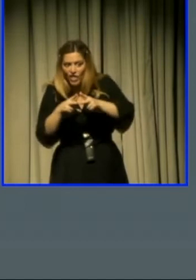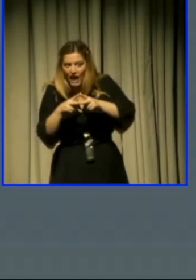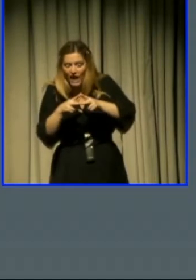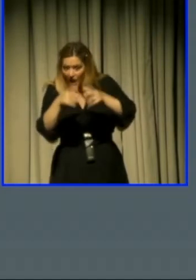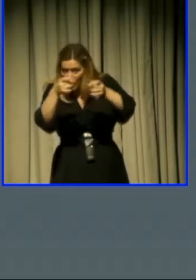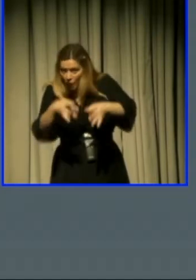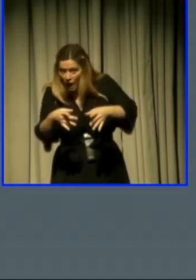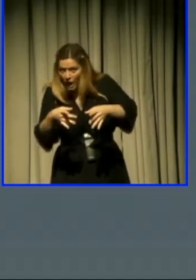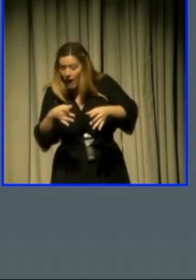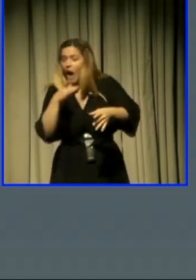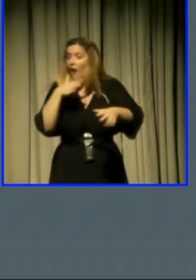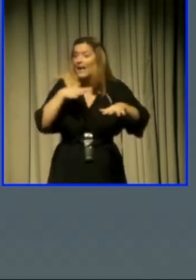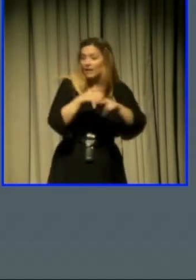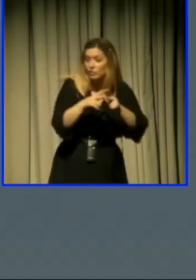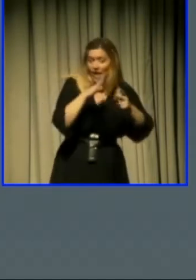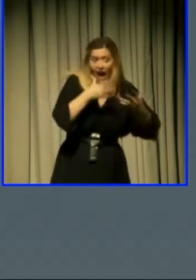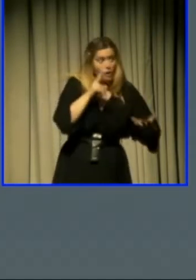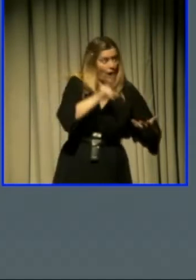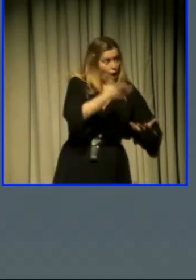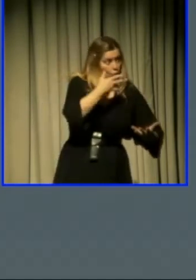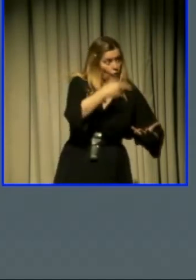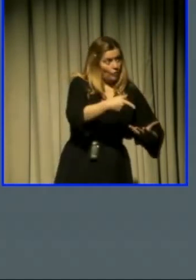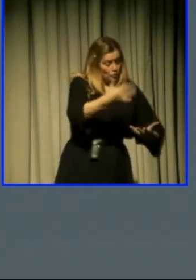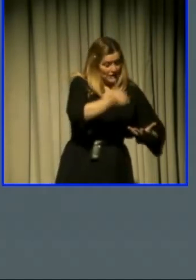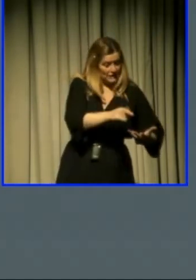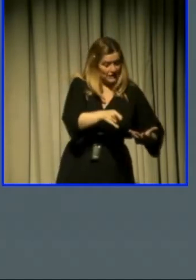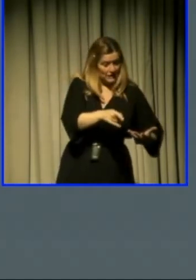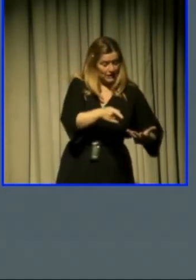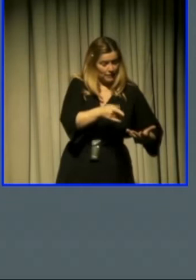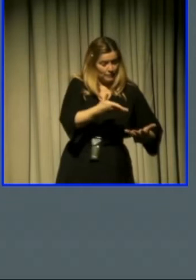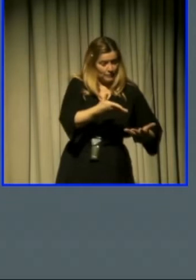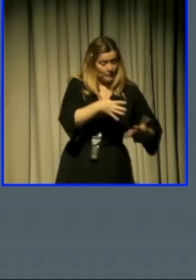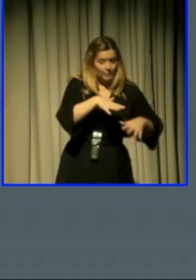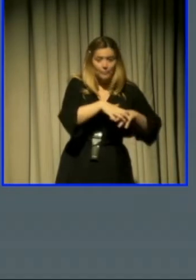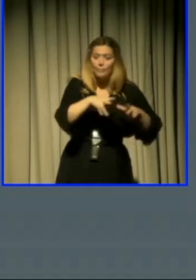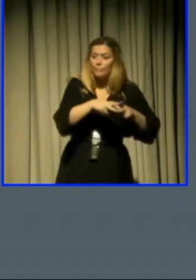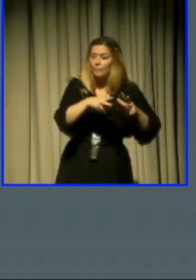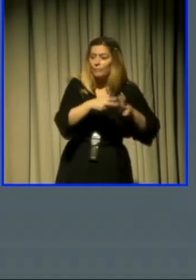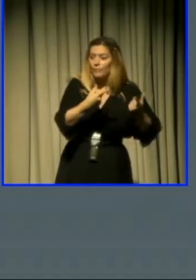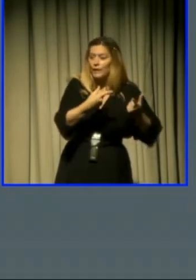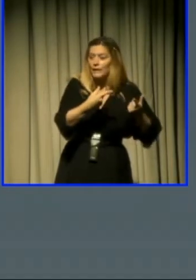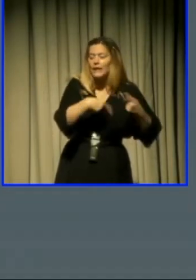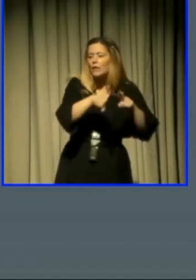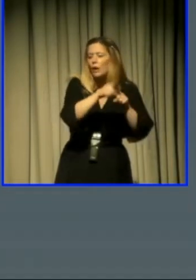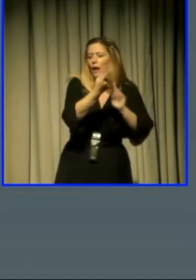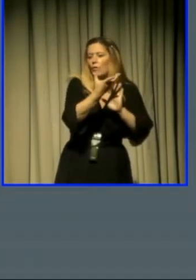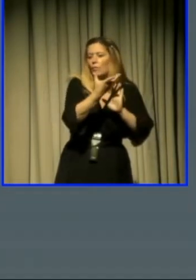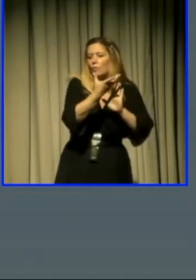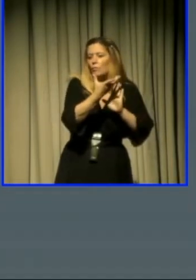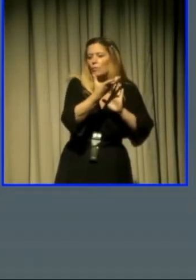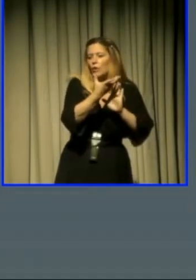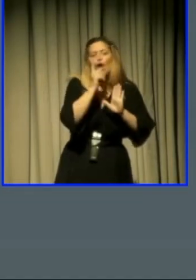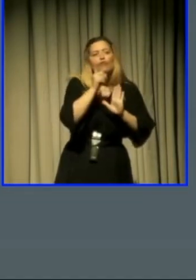is a very isolated and solitary app and application. And you're kind of there by